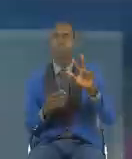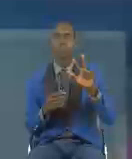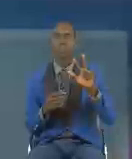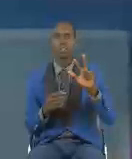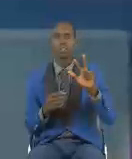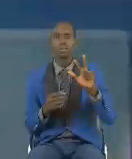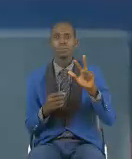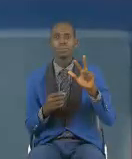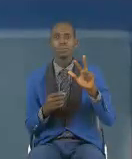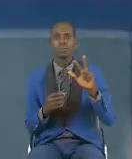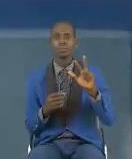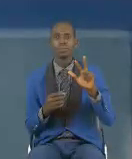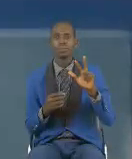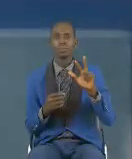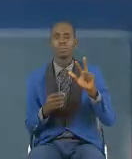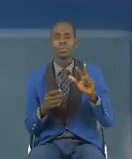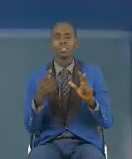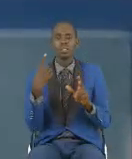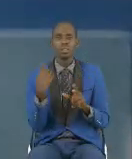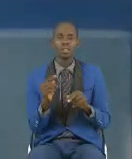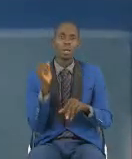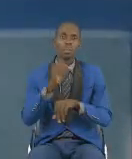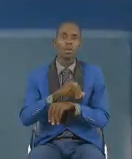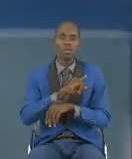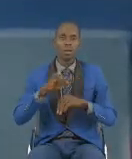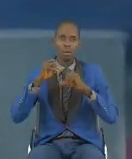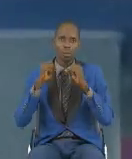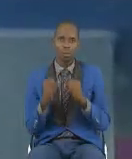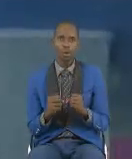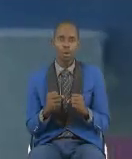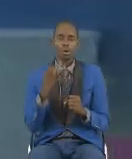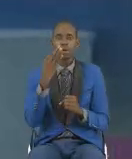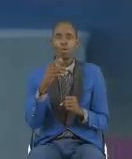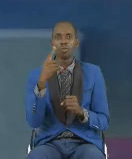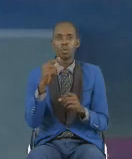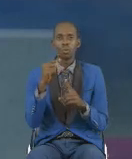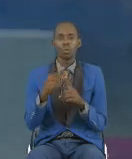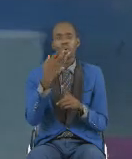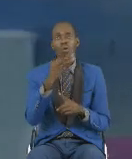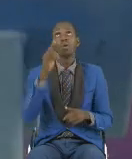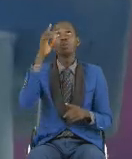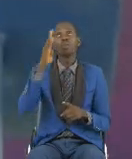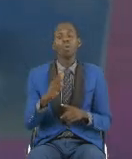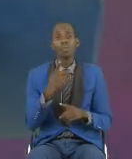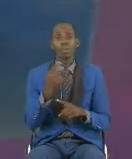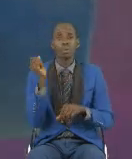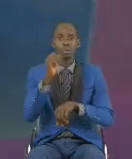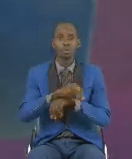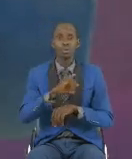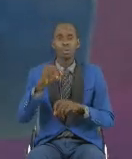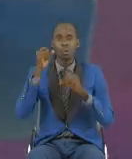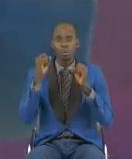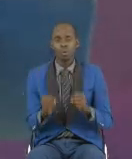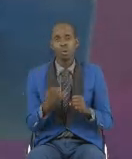at the prevailing power of the word of God. Prevailing power of the word